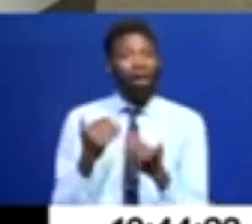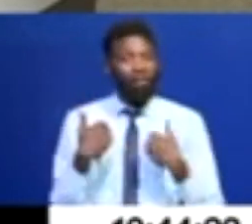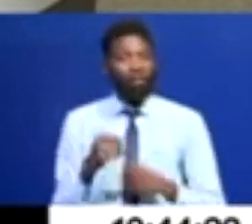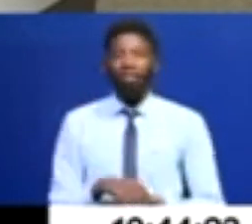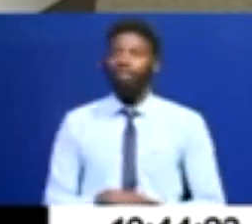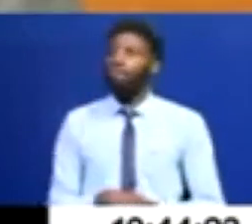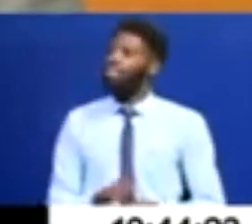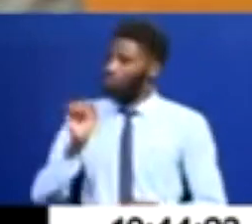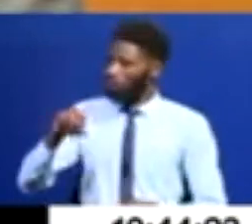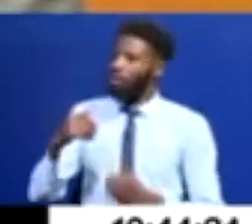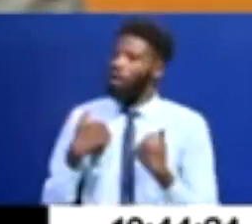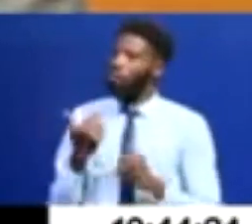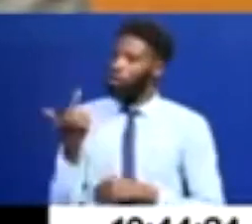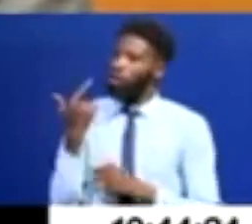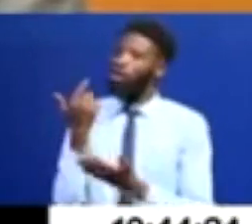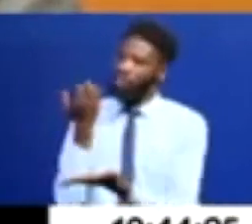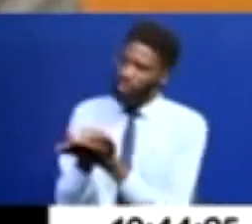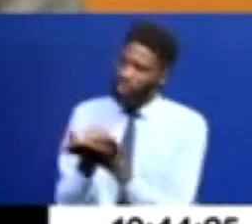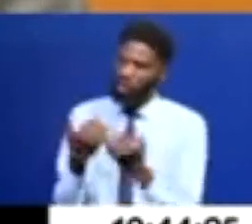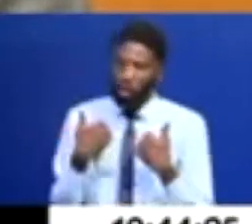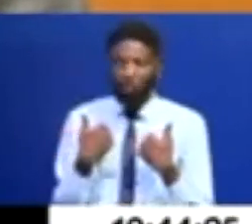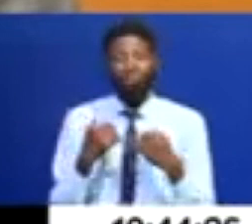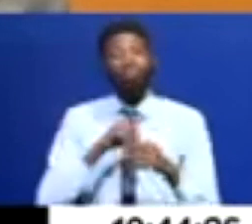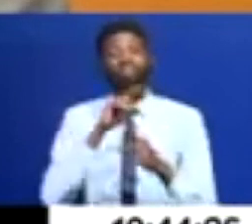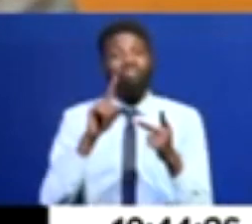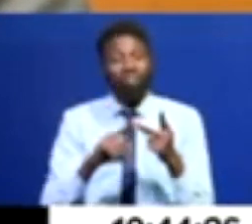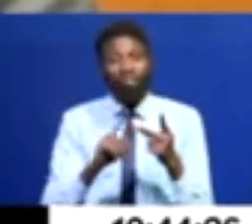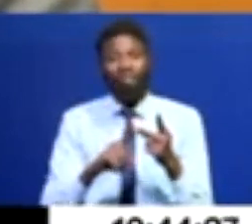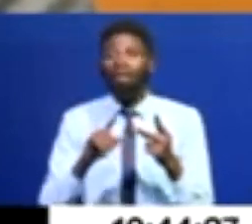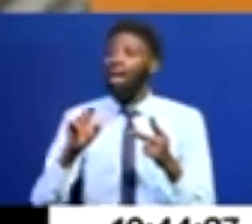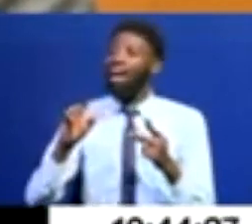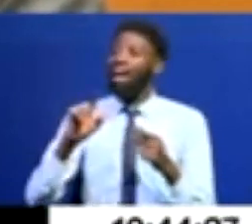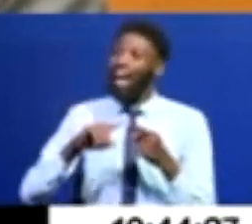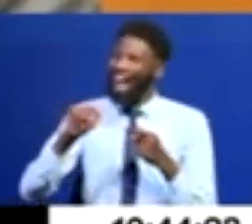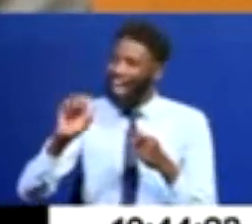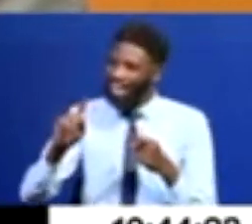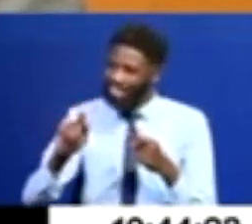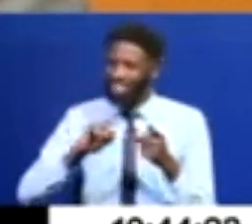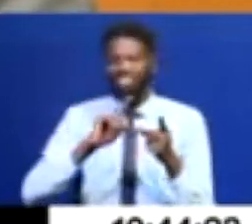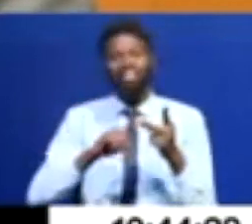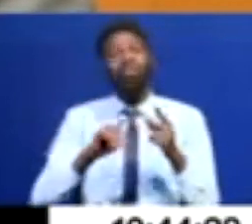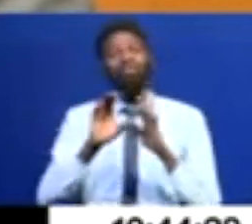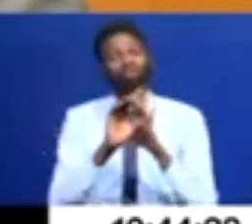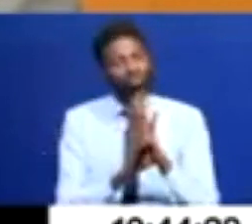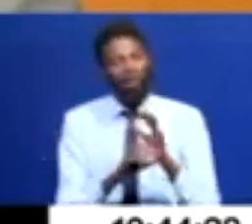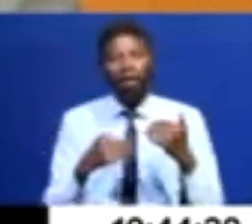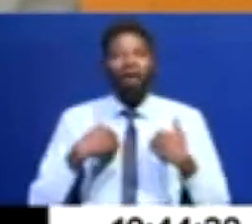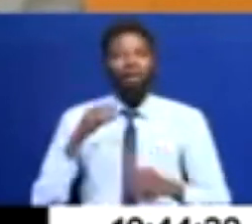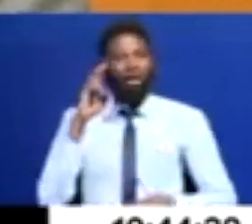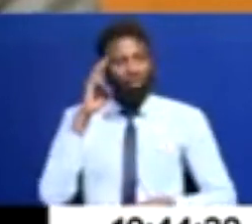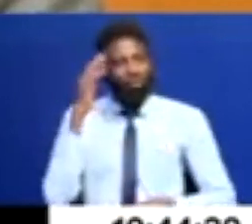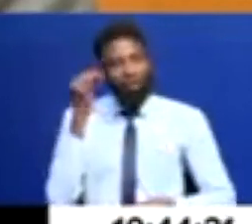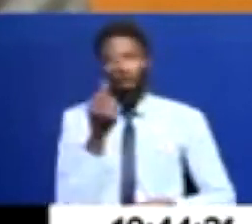also have more than a legal backing only on the Act, but also on many other laws that are there. We have the Constitution. We have a reason why everybody should go